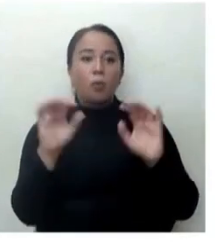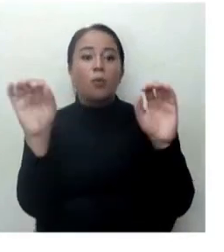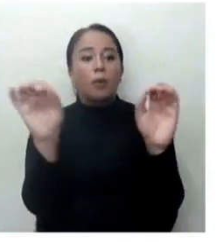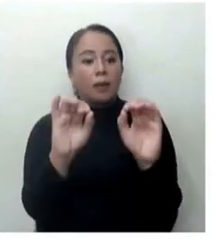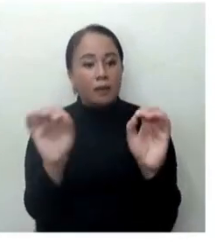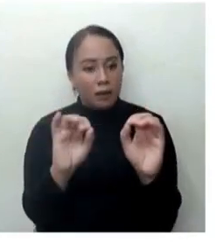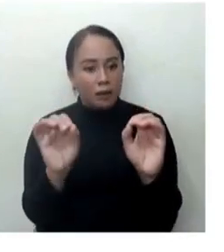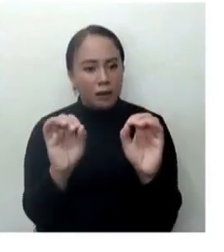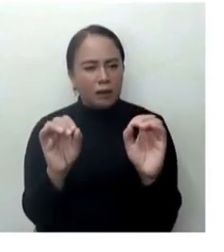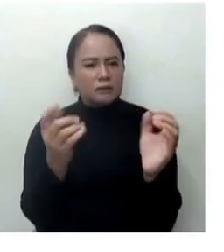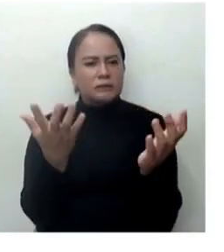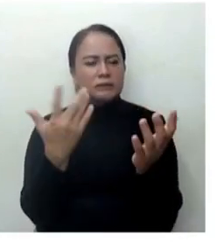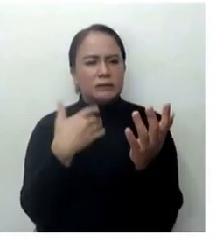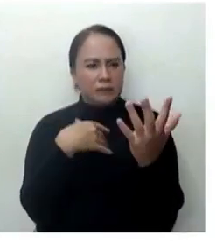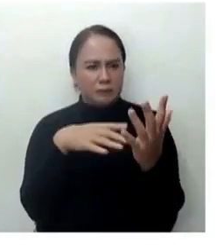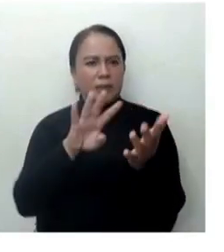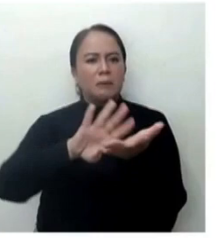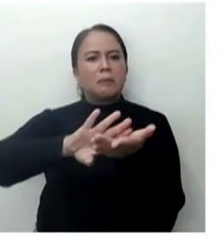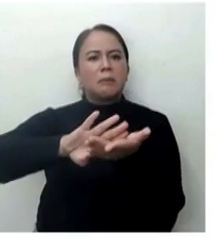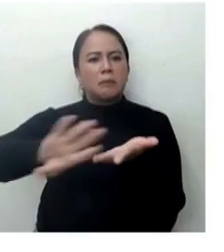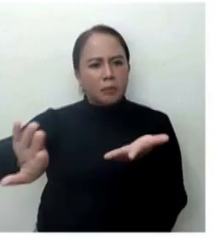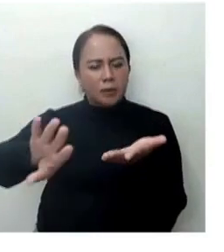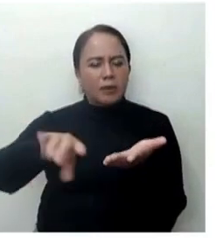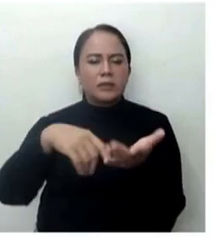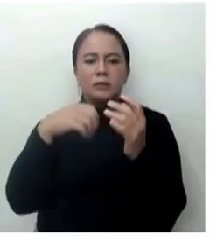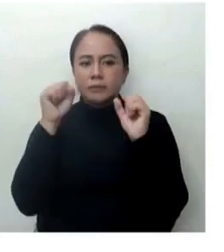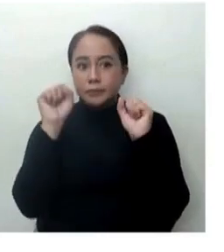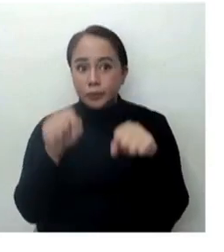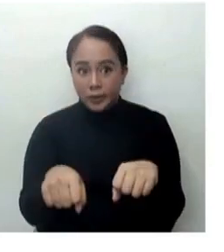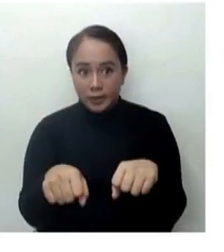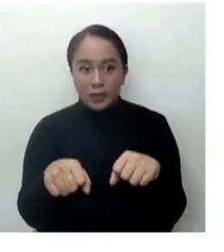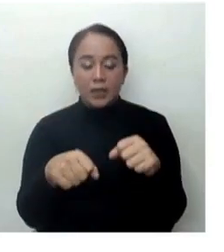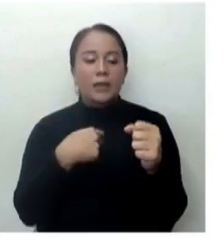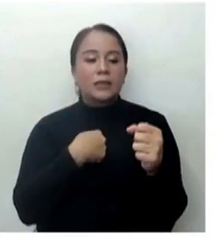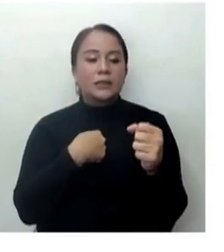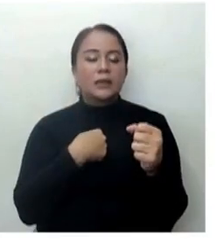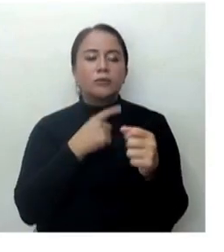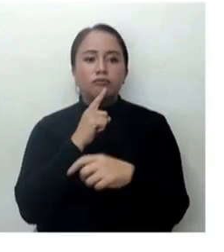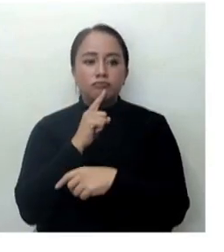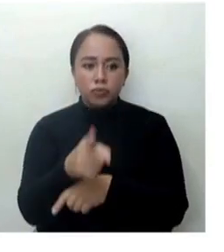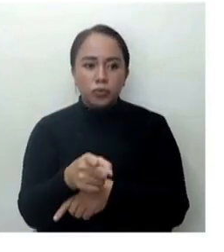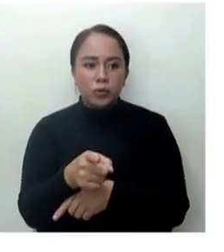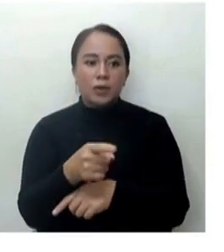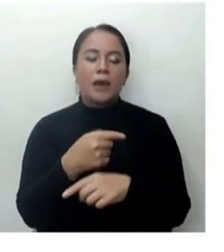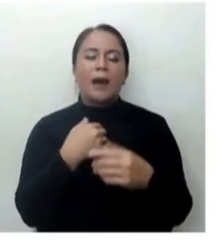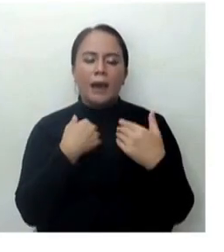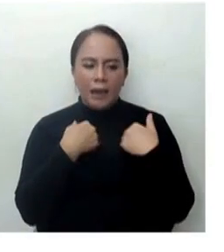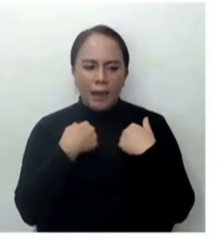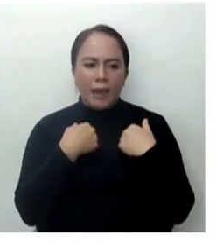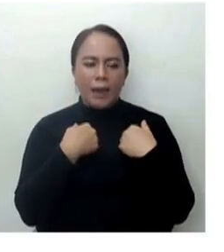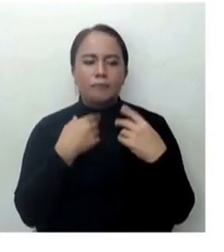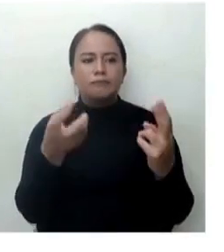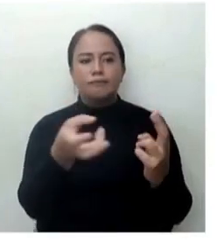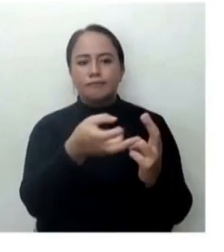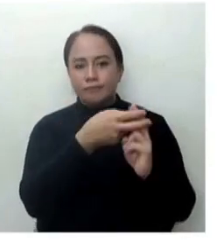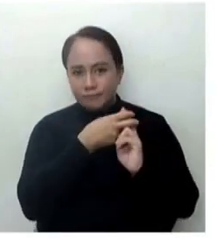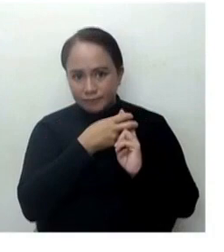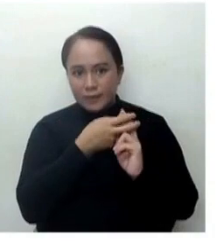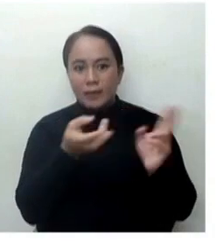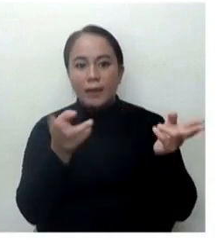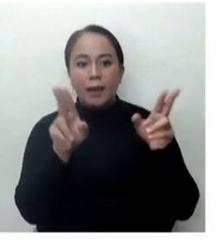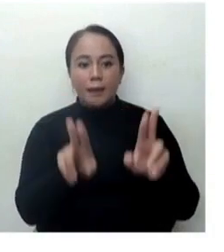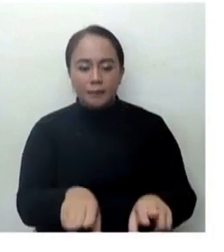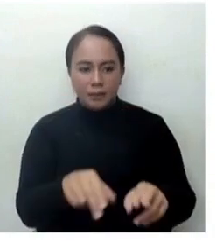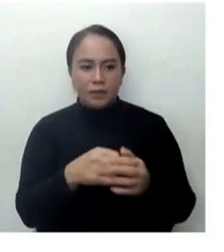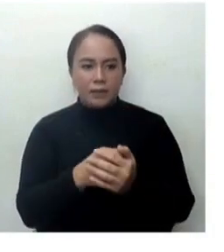As if they've already excluded the possibility that indeed there was abduction that happened